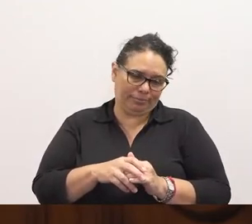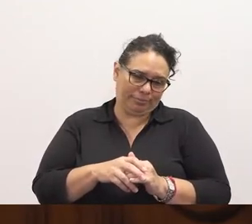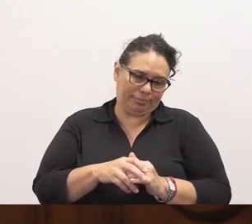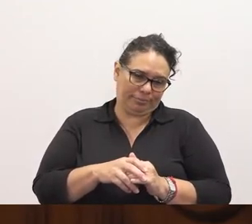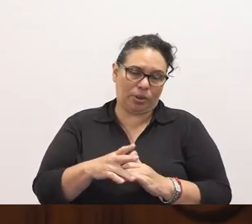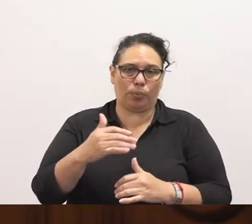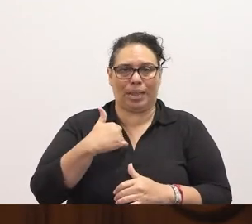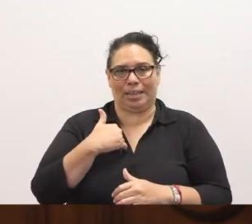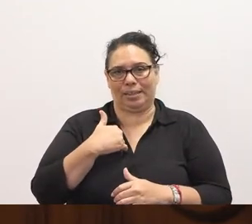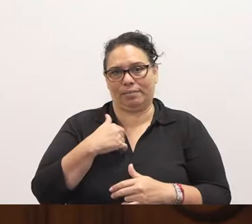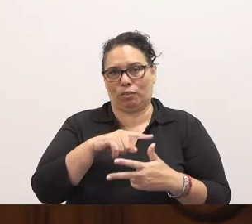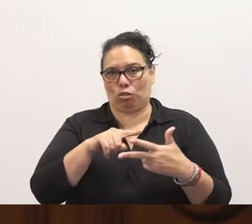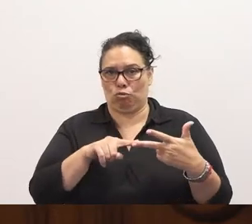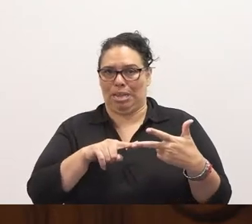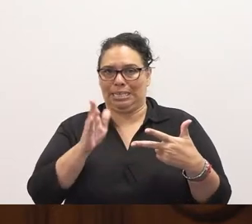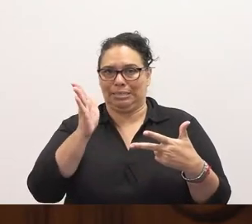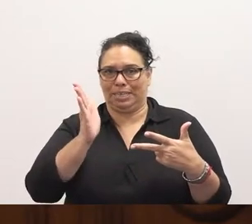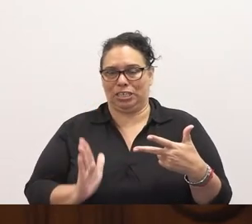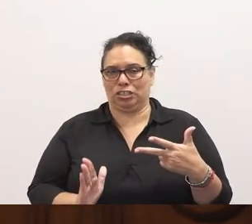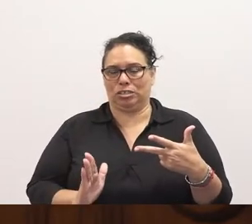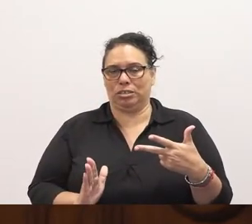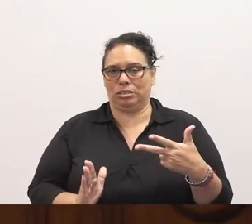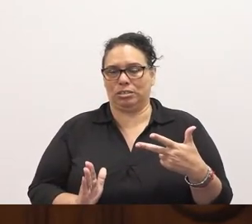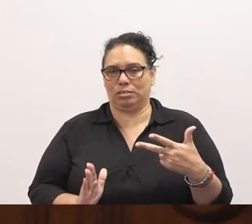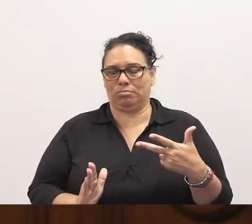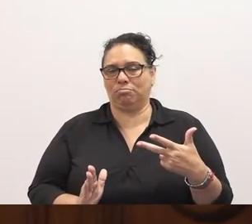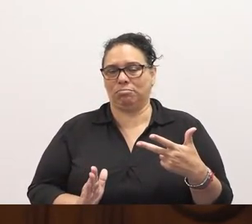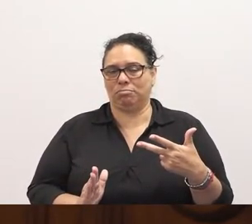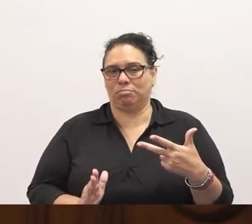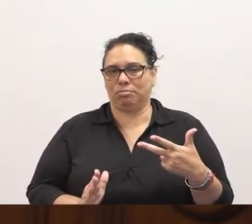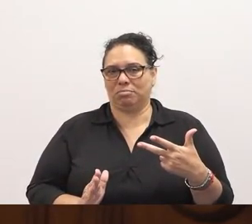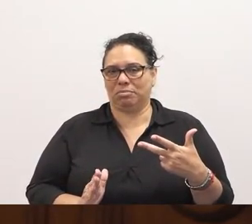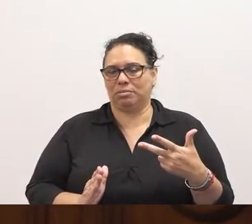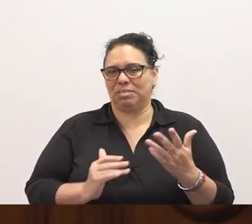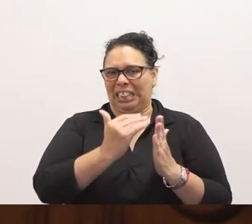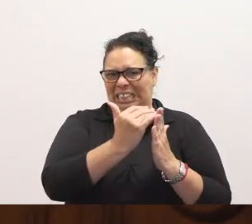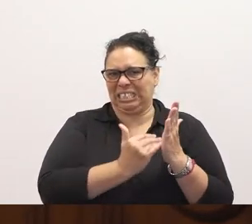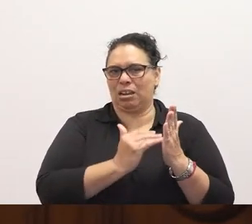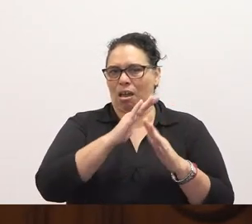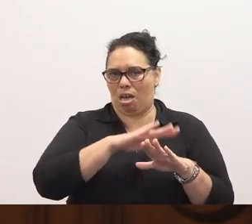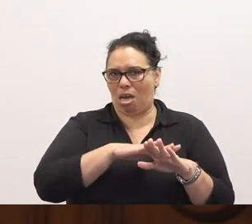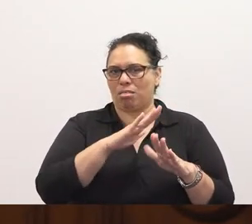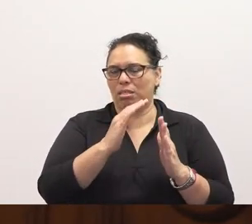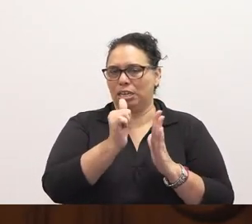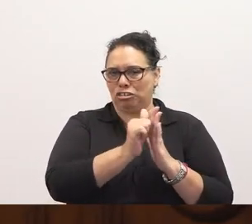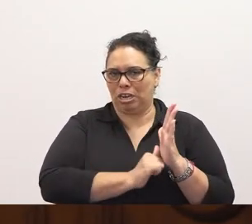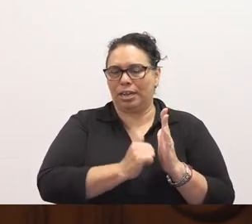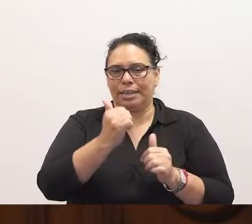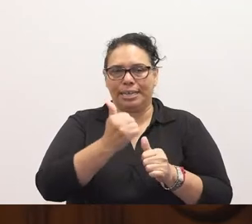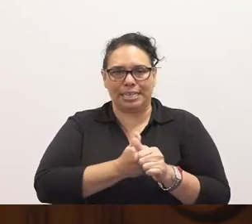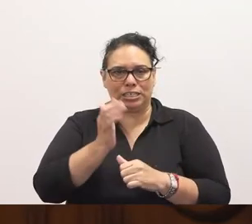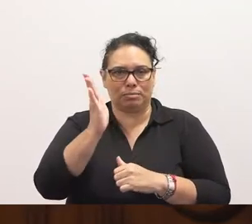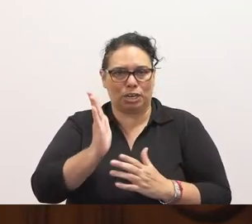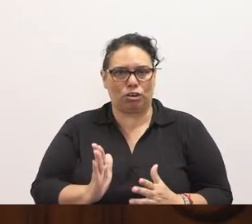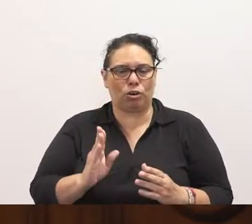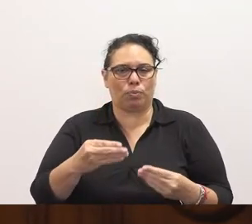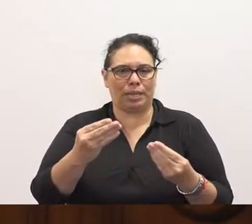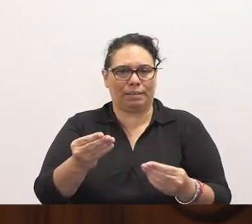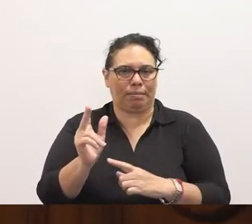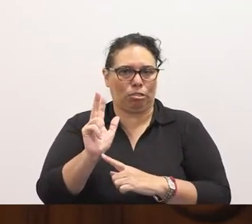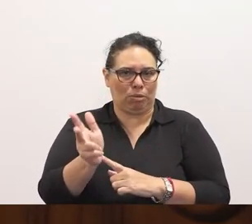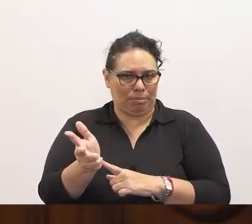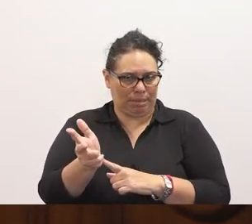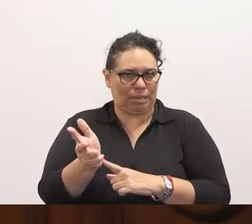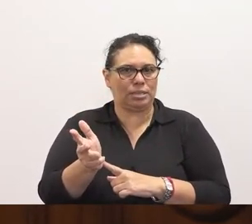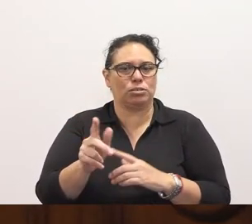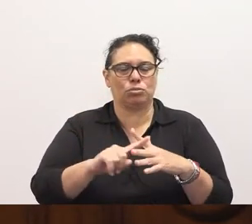We have 3 speakers for items listed on the agenda. Each speaker will be given 3 minutes.